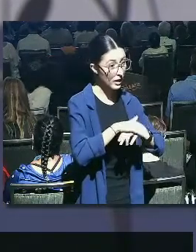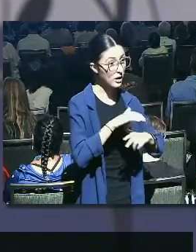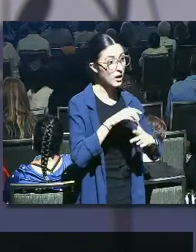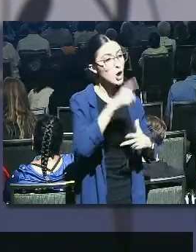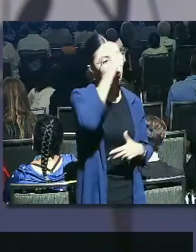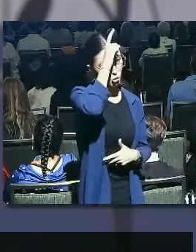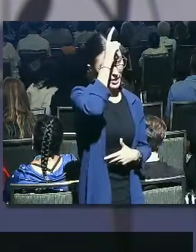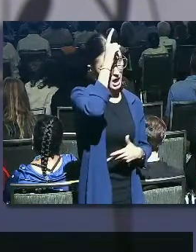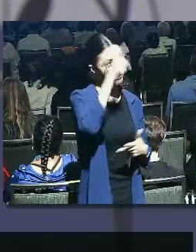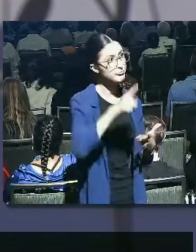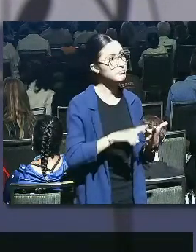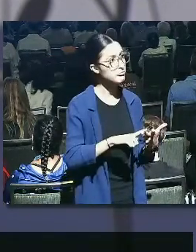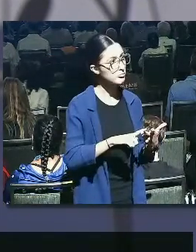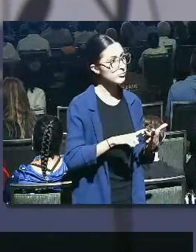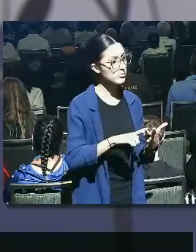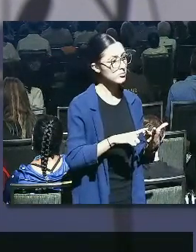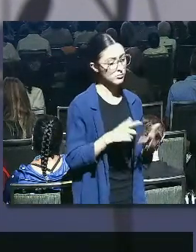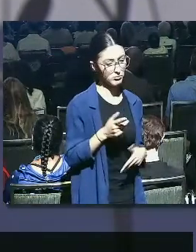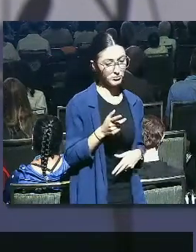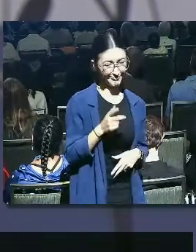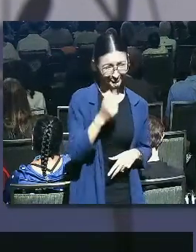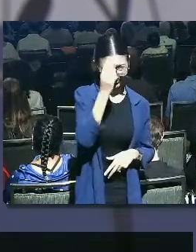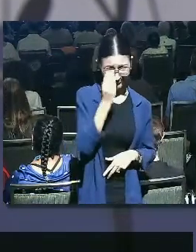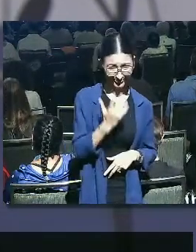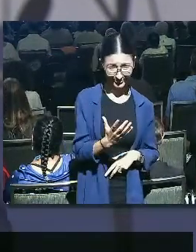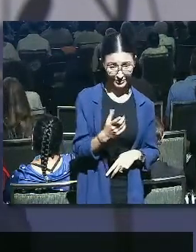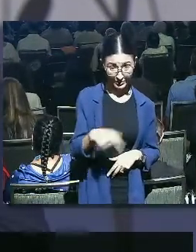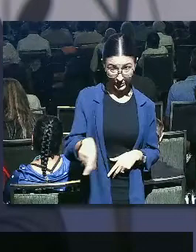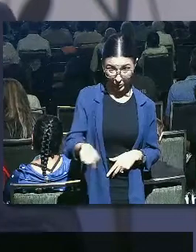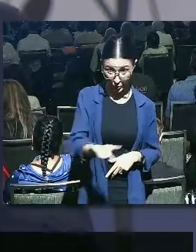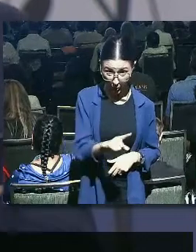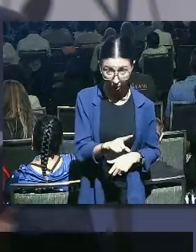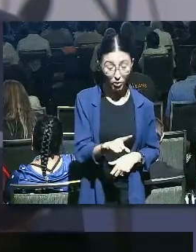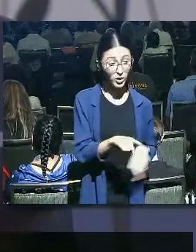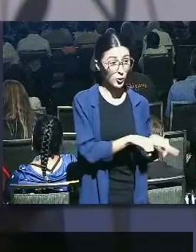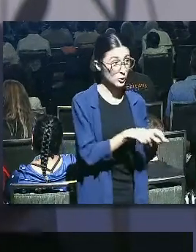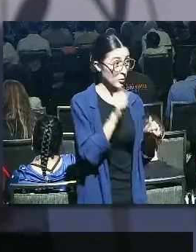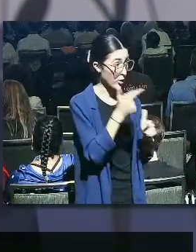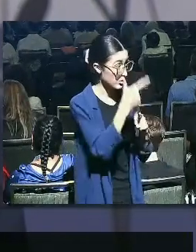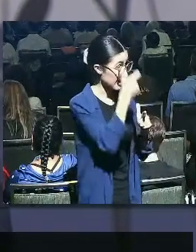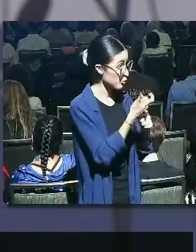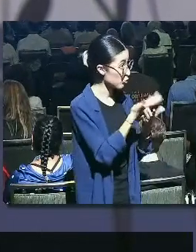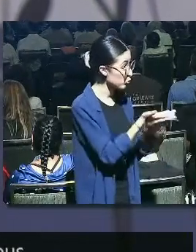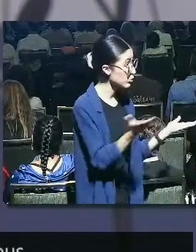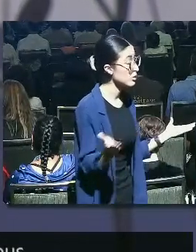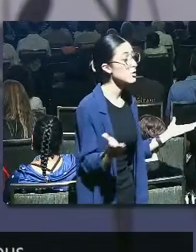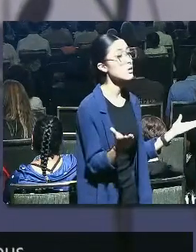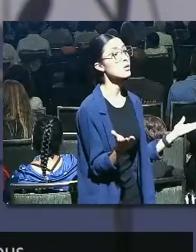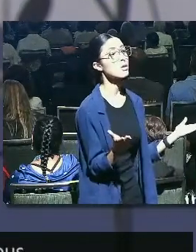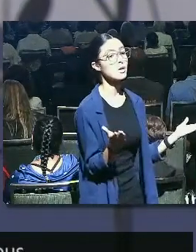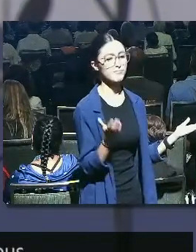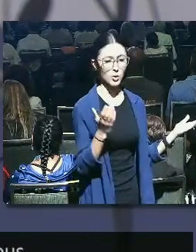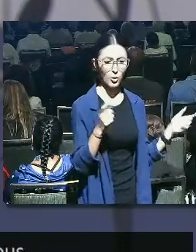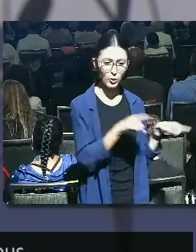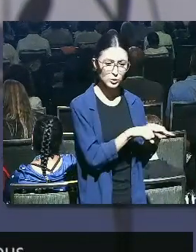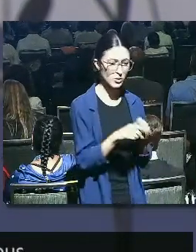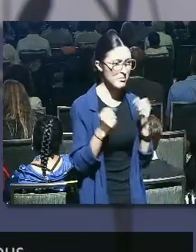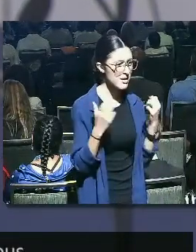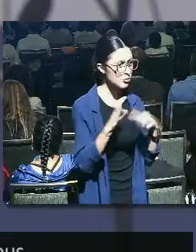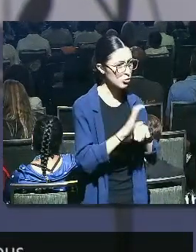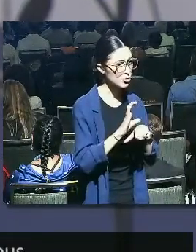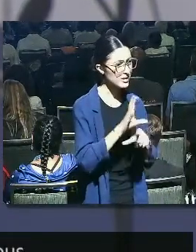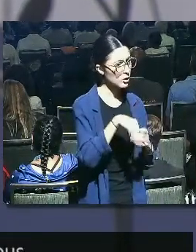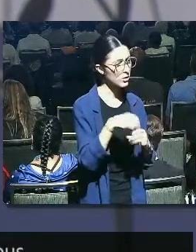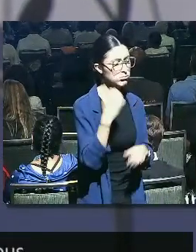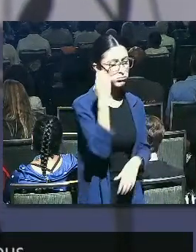Along with our Ukraine brothers and sisters and the various churches in Europe, just were amazing